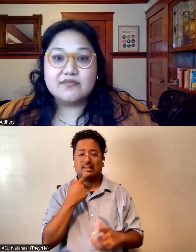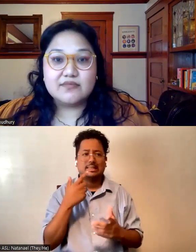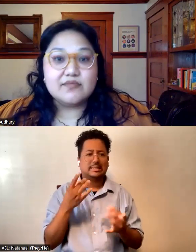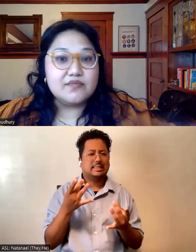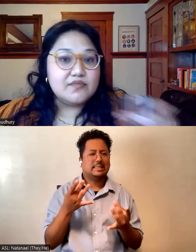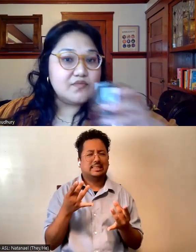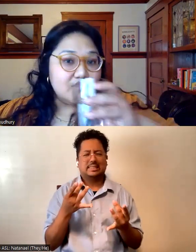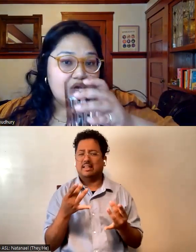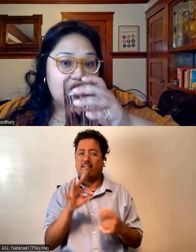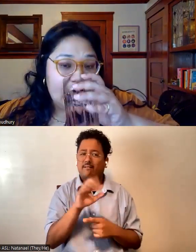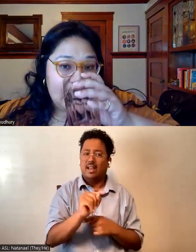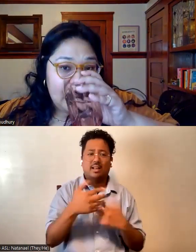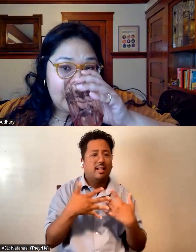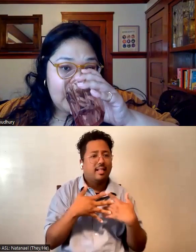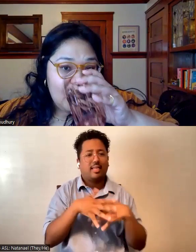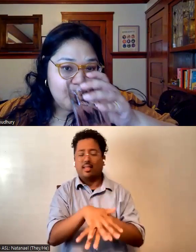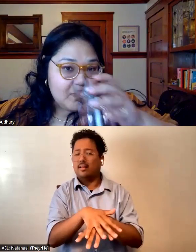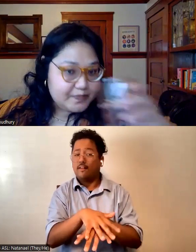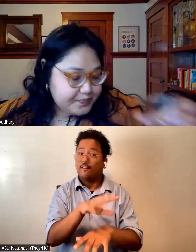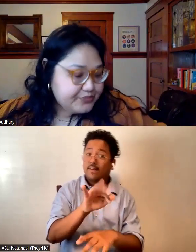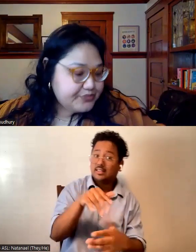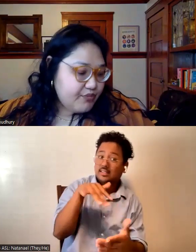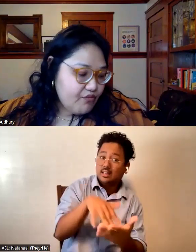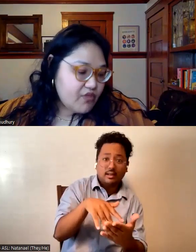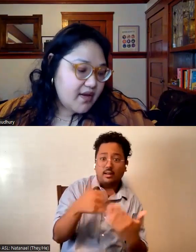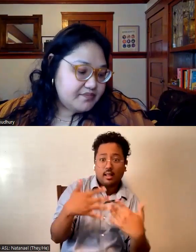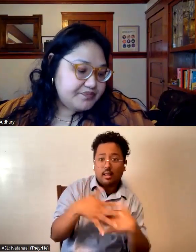not integrated or fat studies as like